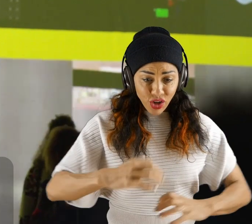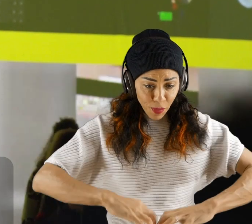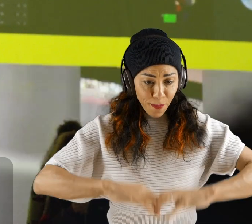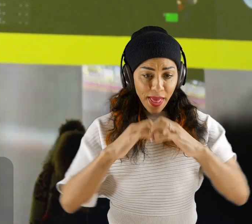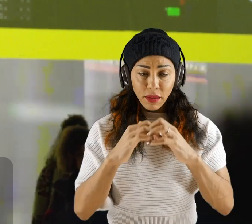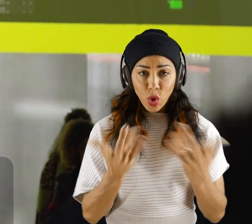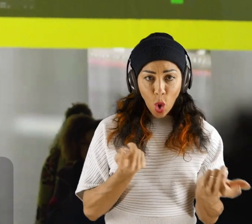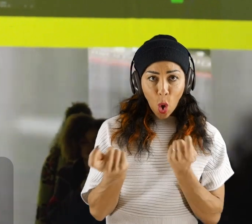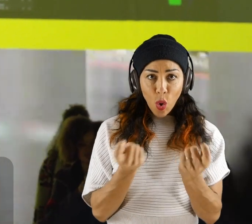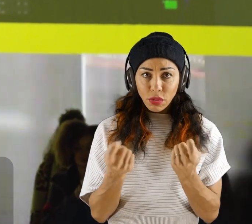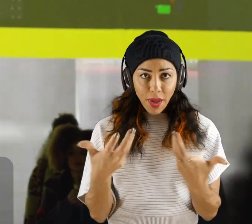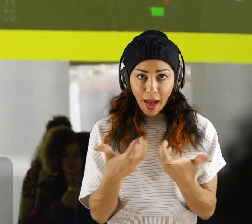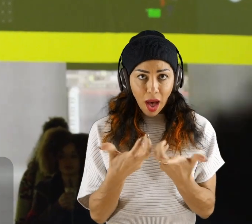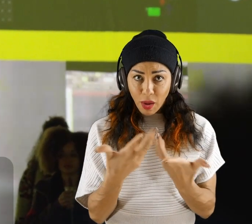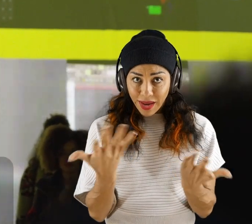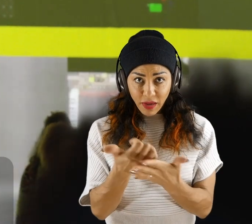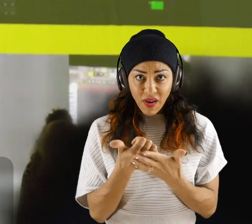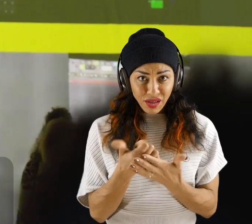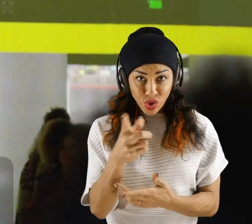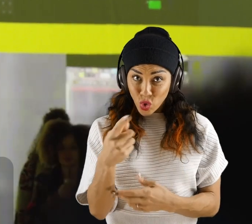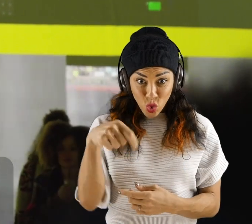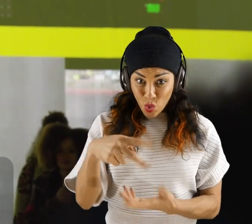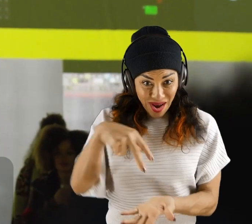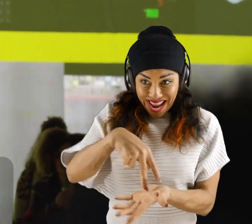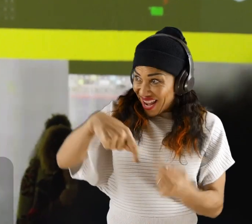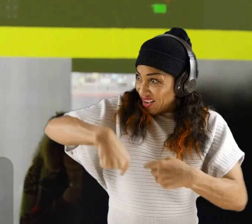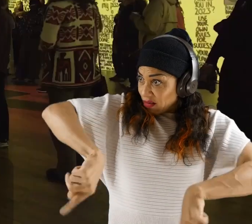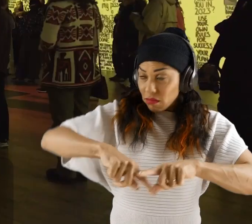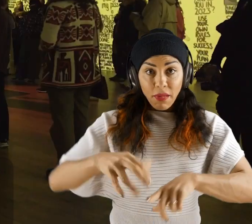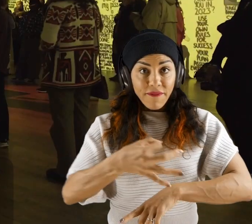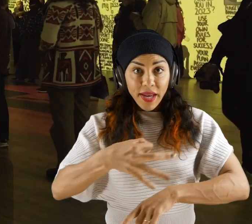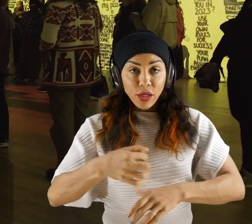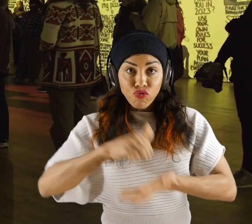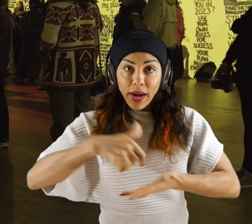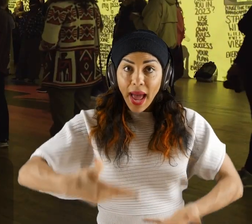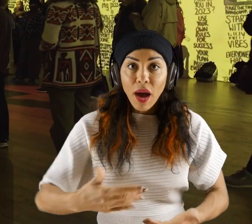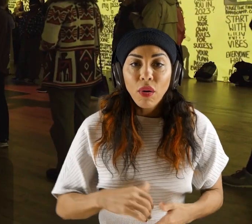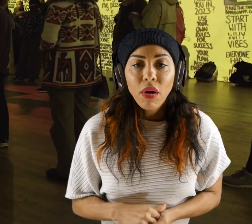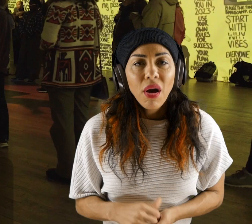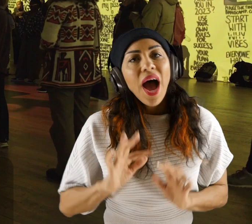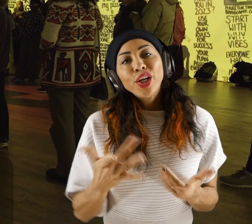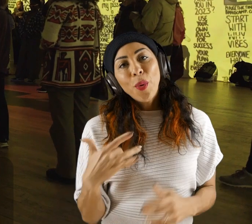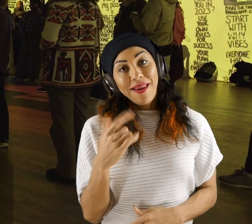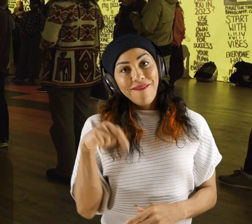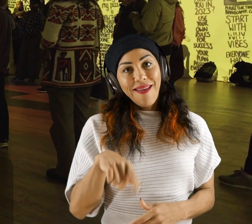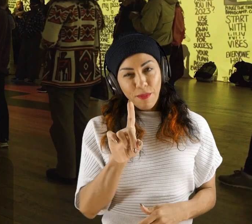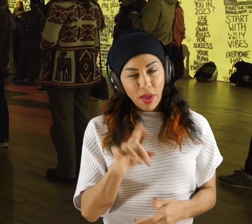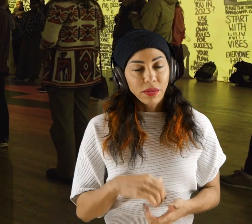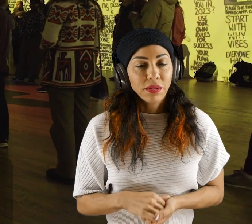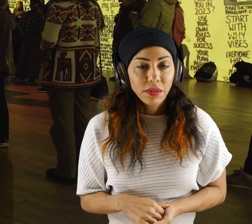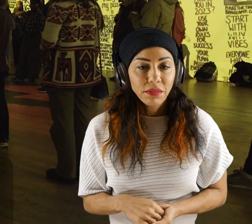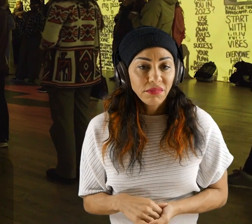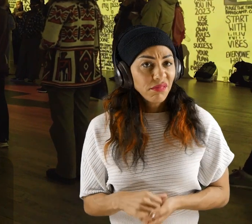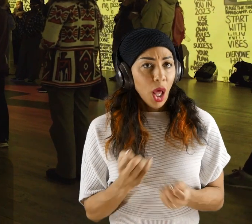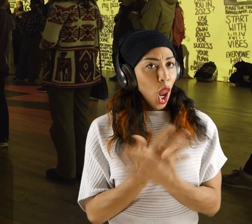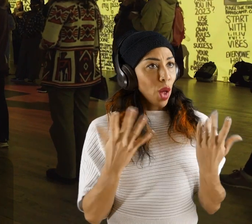in one right now. And obviously I don't live here, but there's a lot of people in this room that you can bounce off and